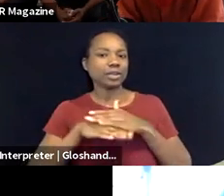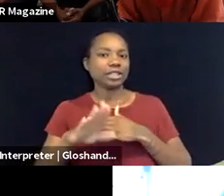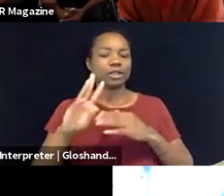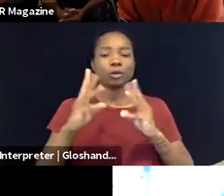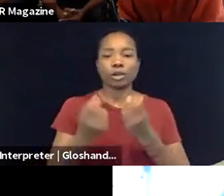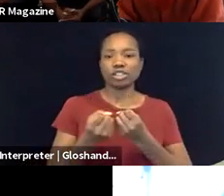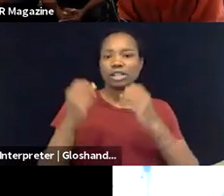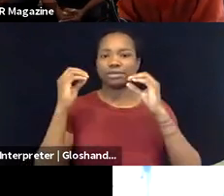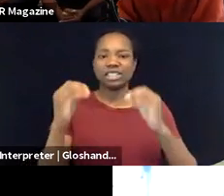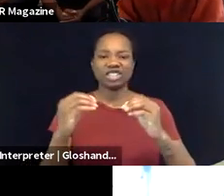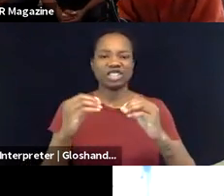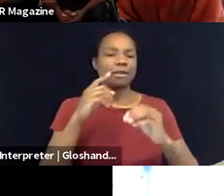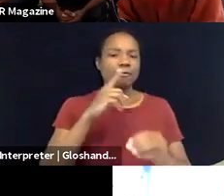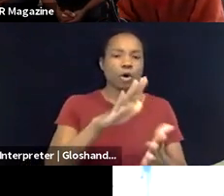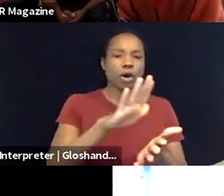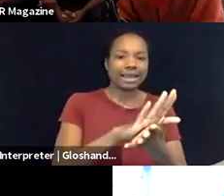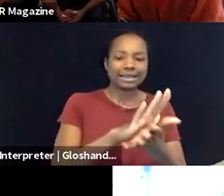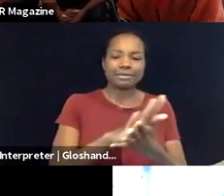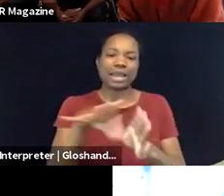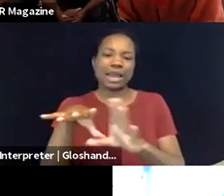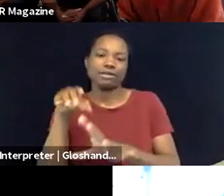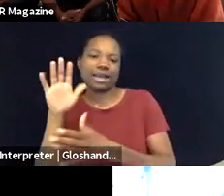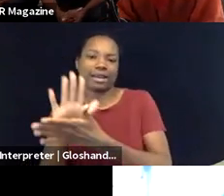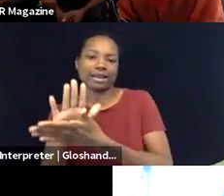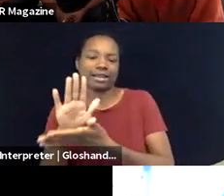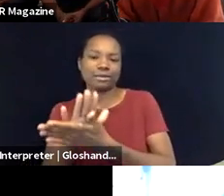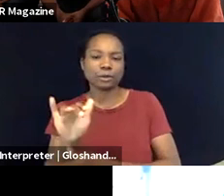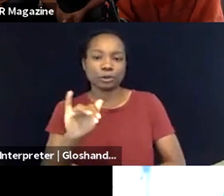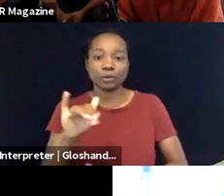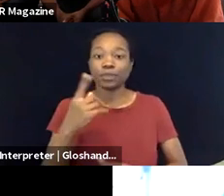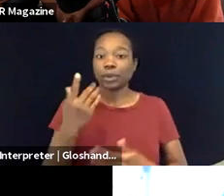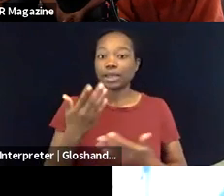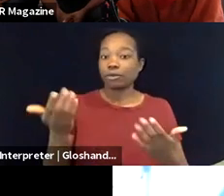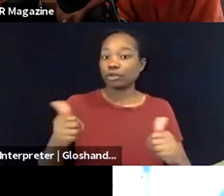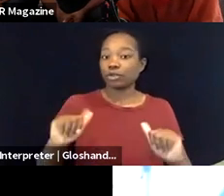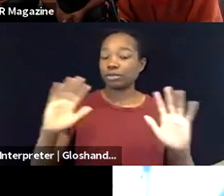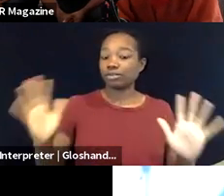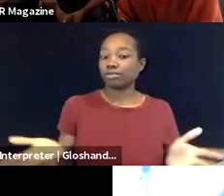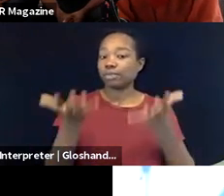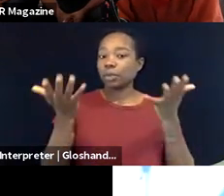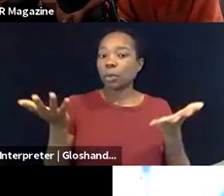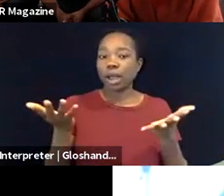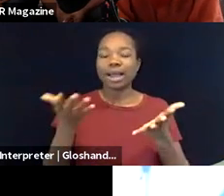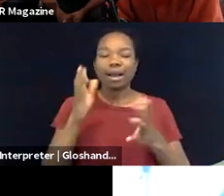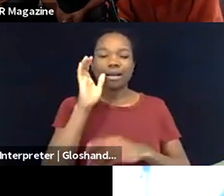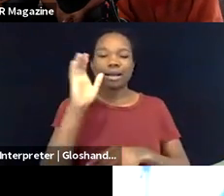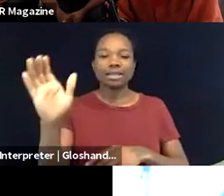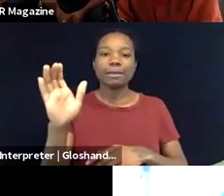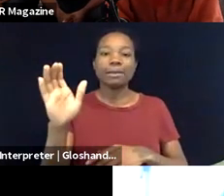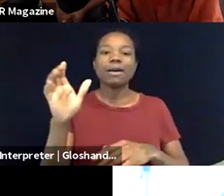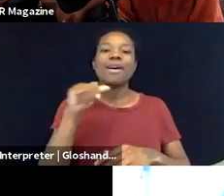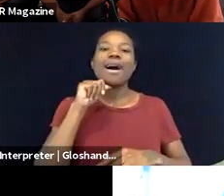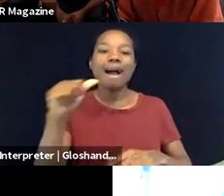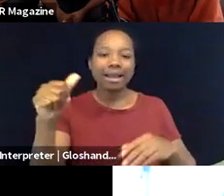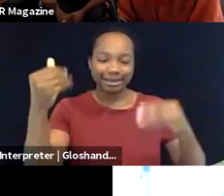things that we try to lift up is this concept of unselling